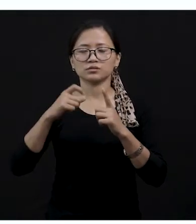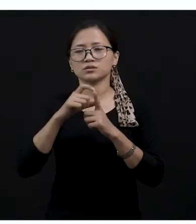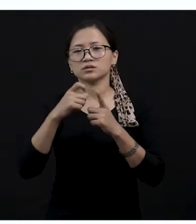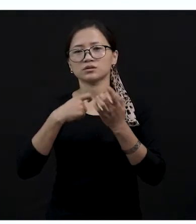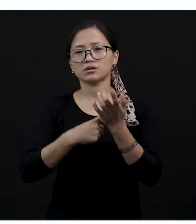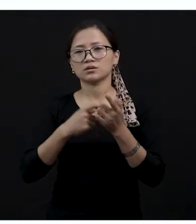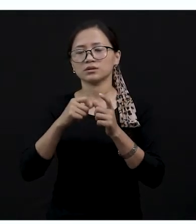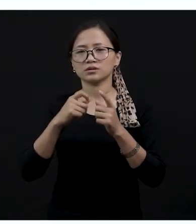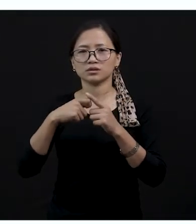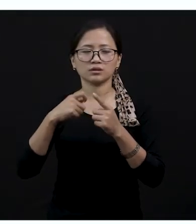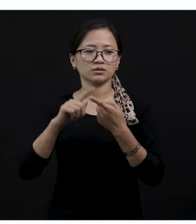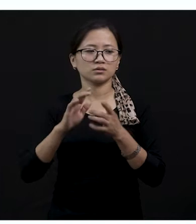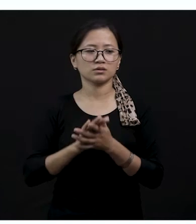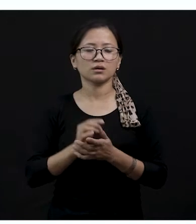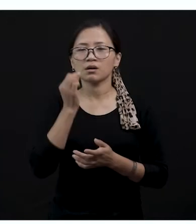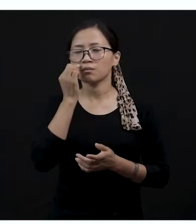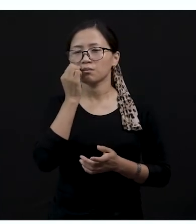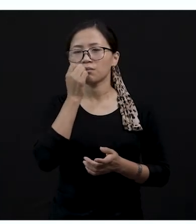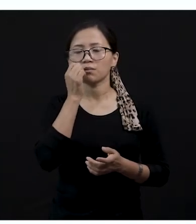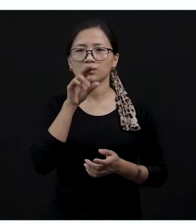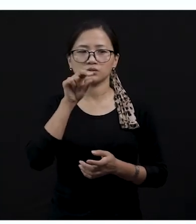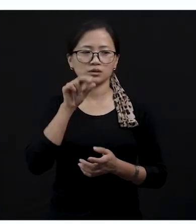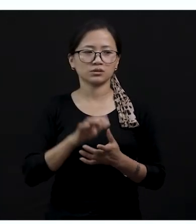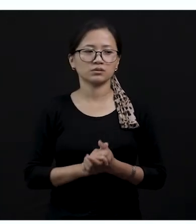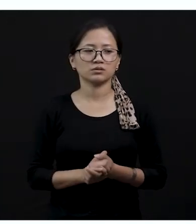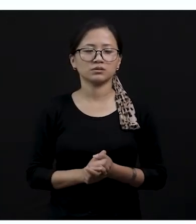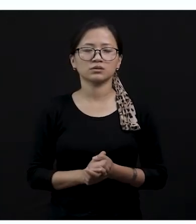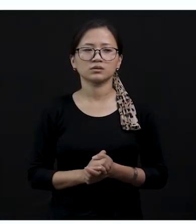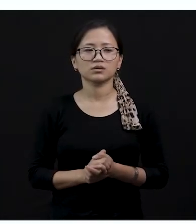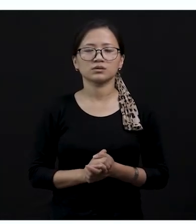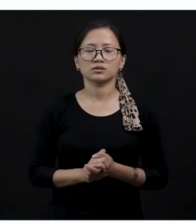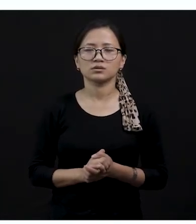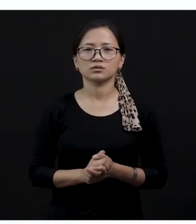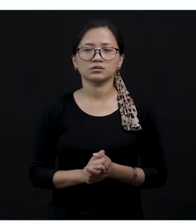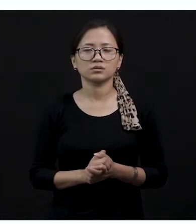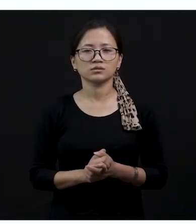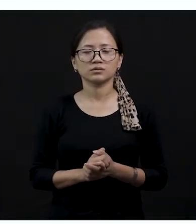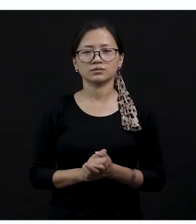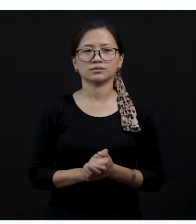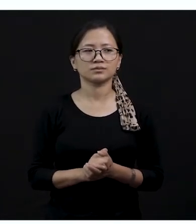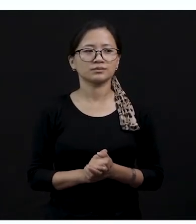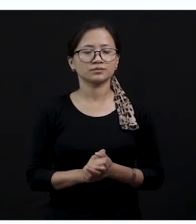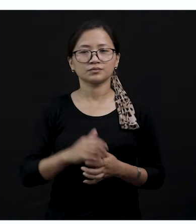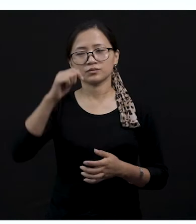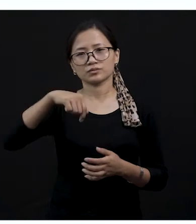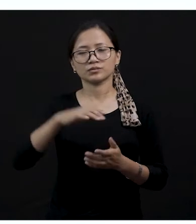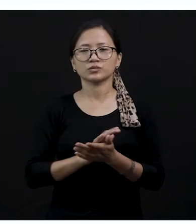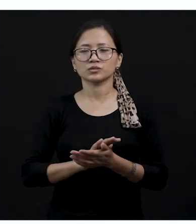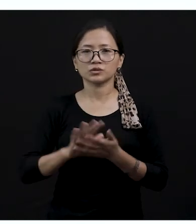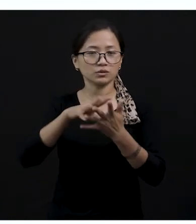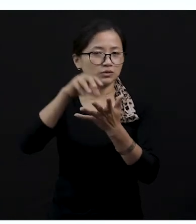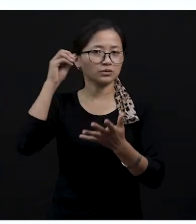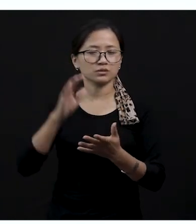D-R-A-K-E, drag, that is a male duck, drag, okay? Male duck are known as drag. Alright students, today we are